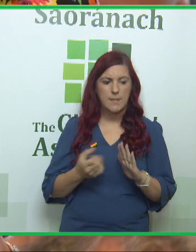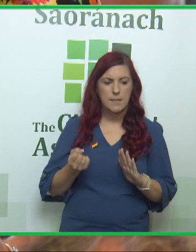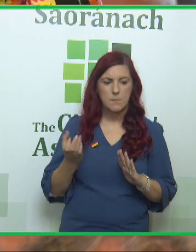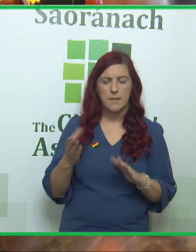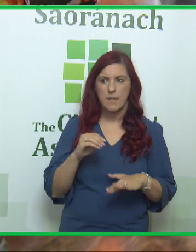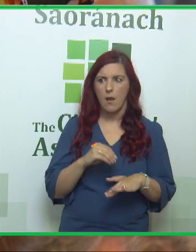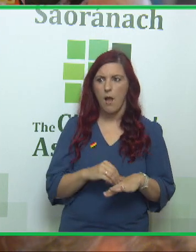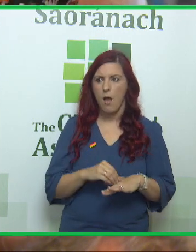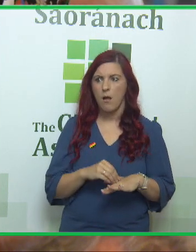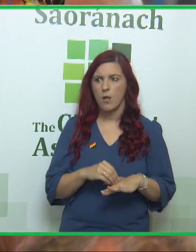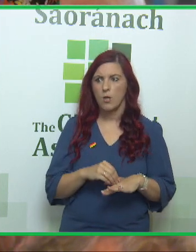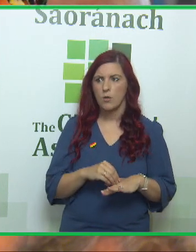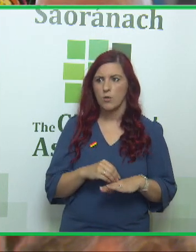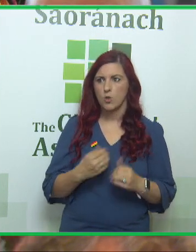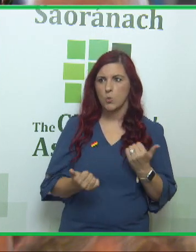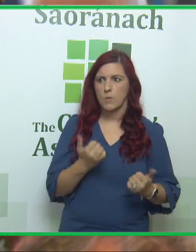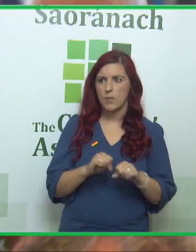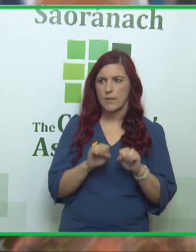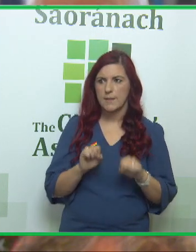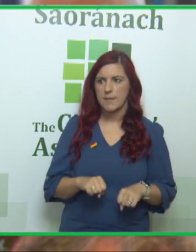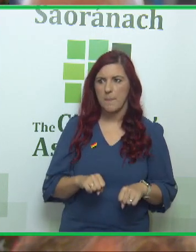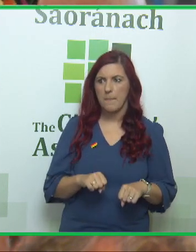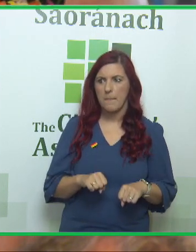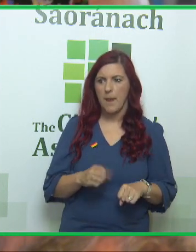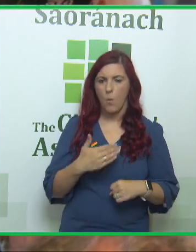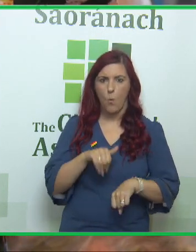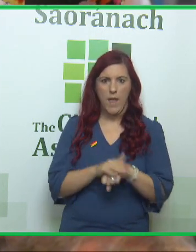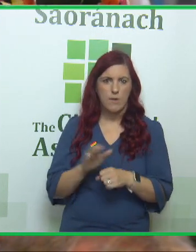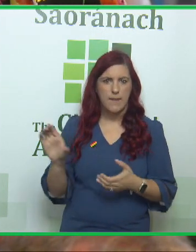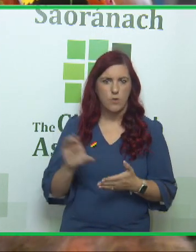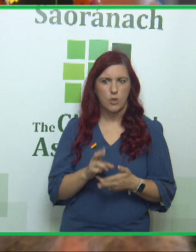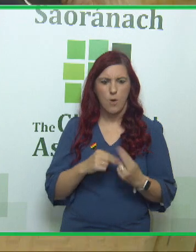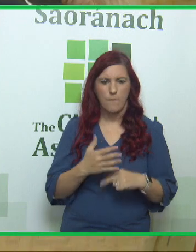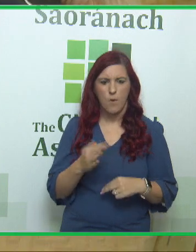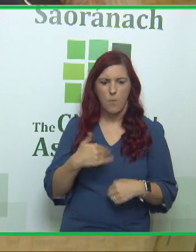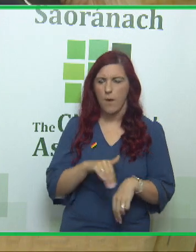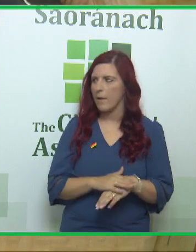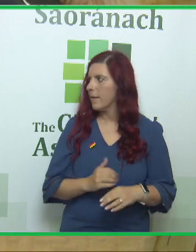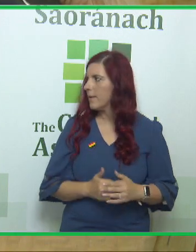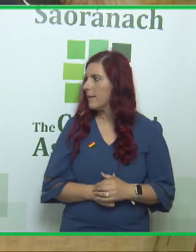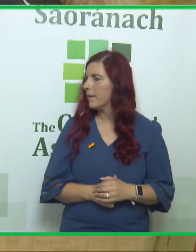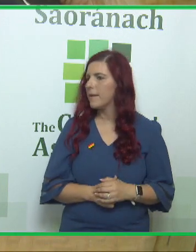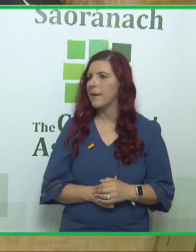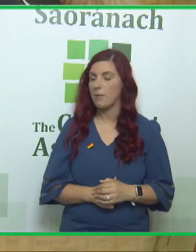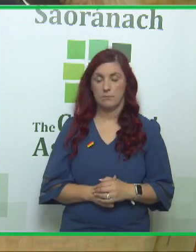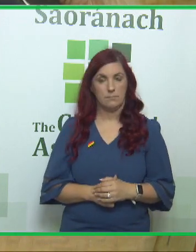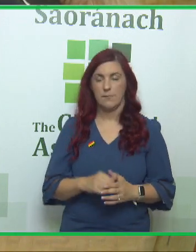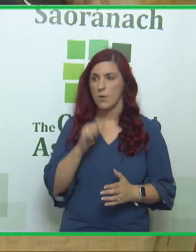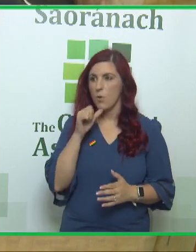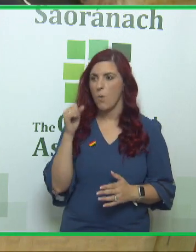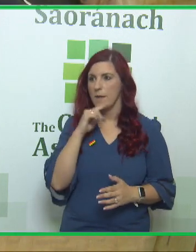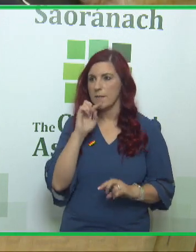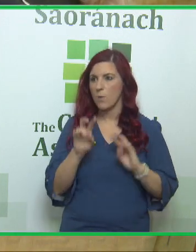judicial system? Realistically, to our panel, where is that going to come from? Oh my goodness, lots of easy questions this morning. Let's just